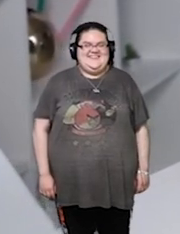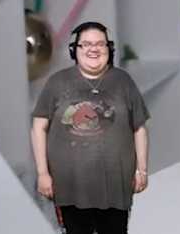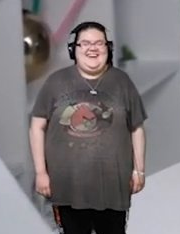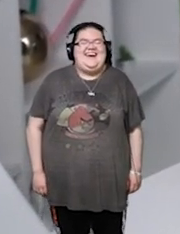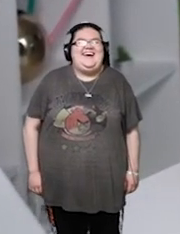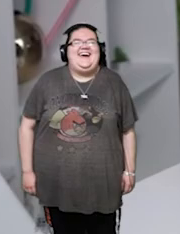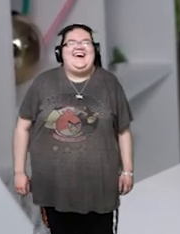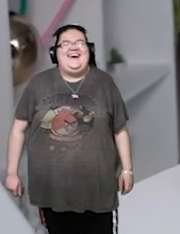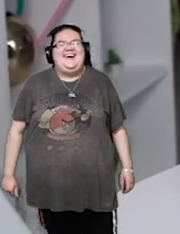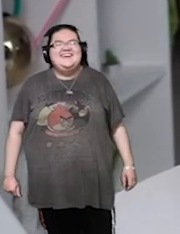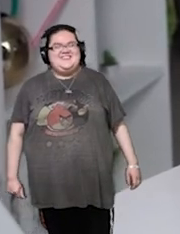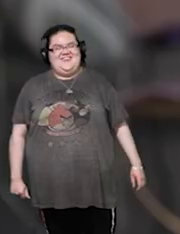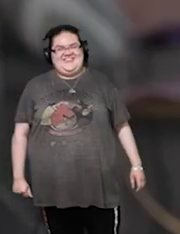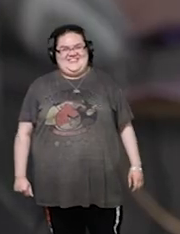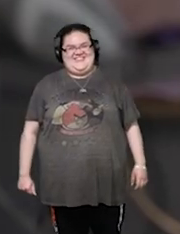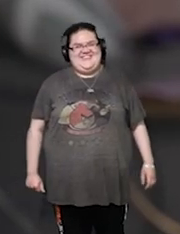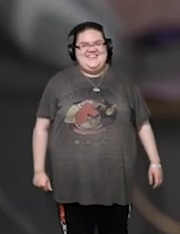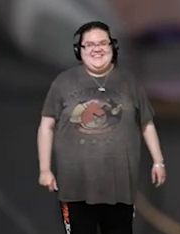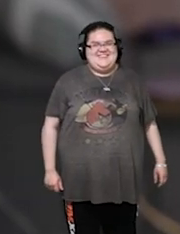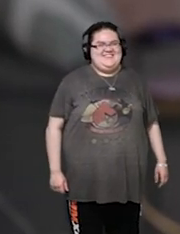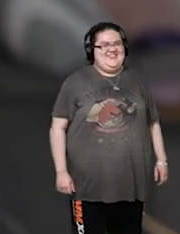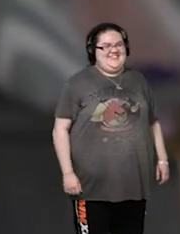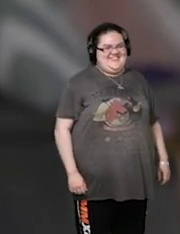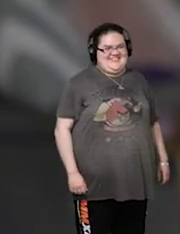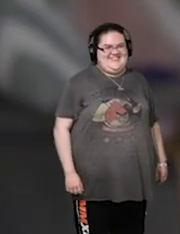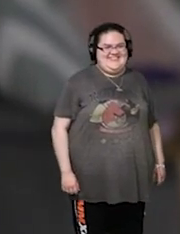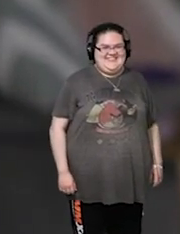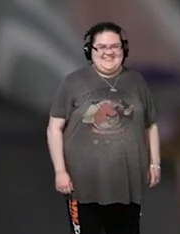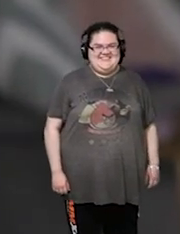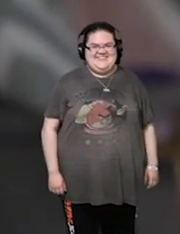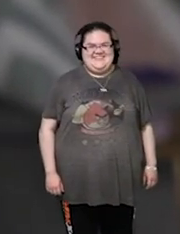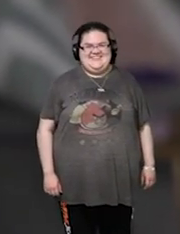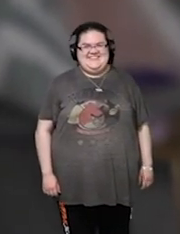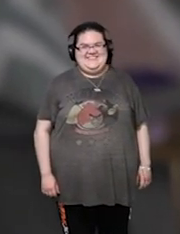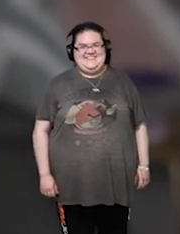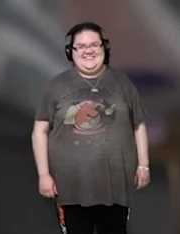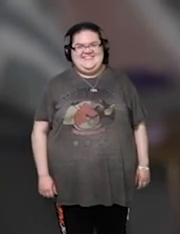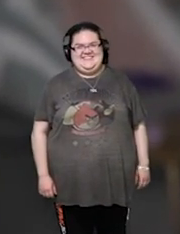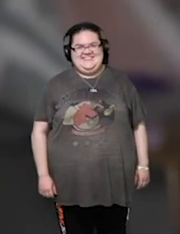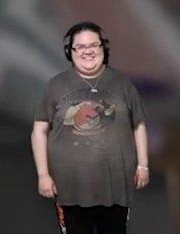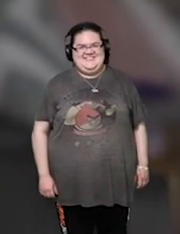spoon. Josh! Josh! Oh, it's horrid.